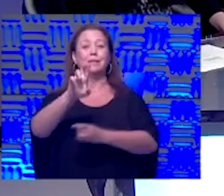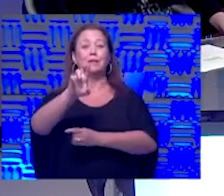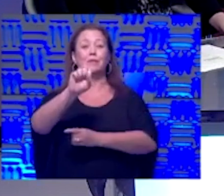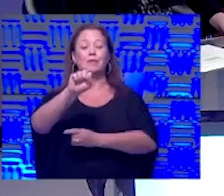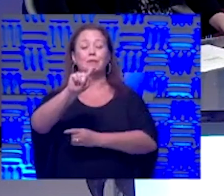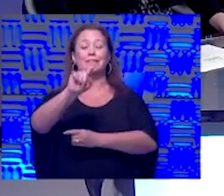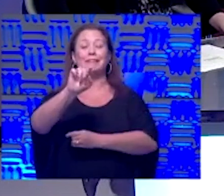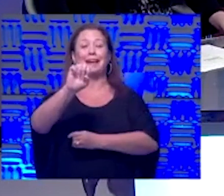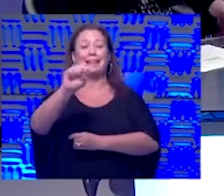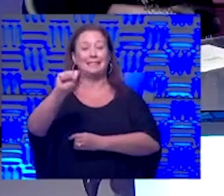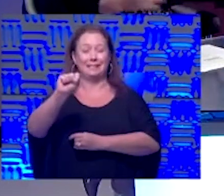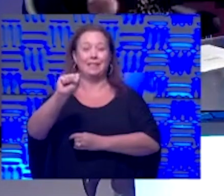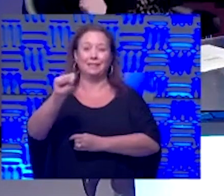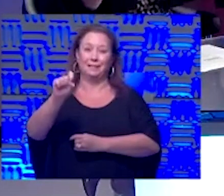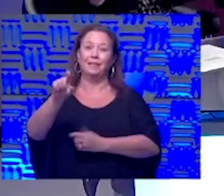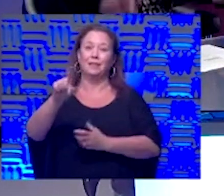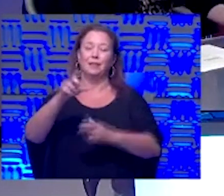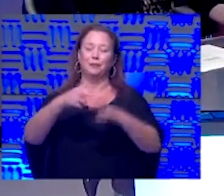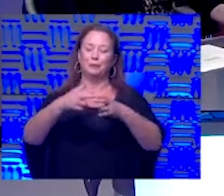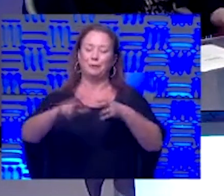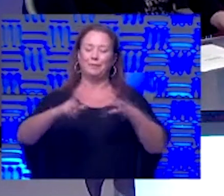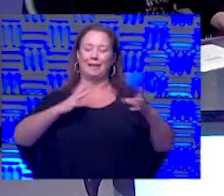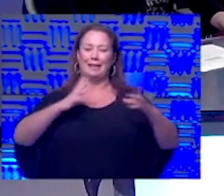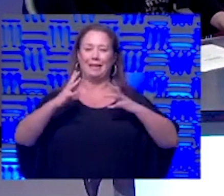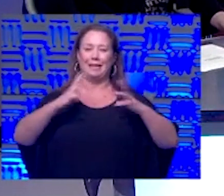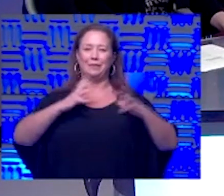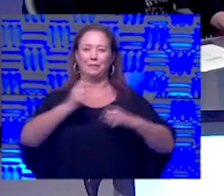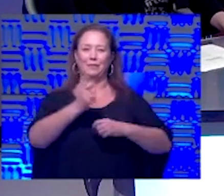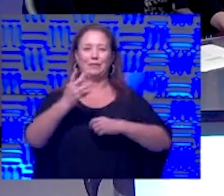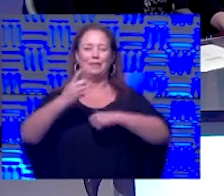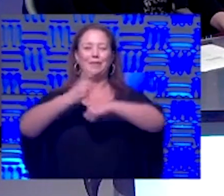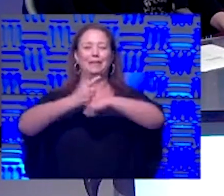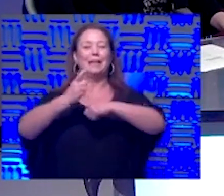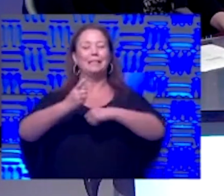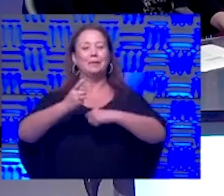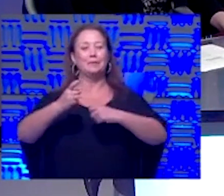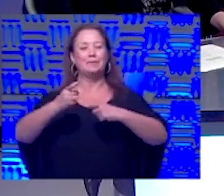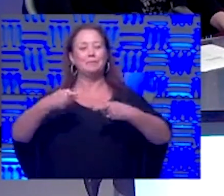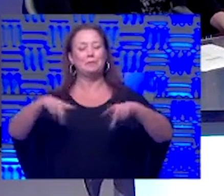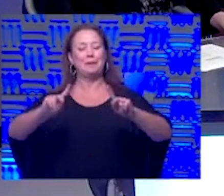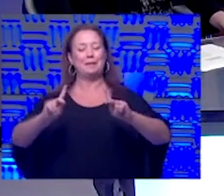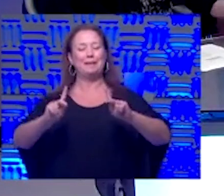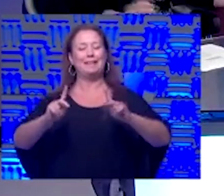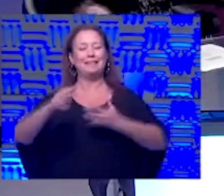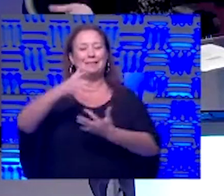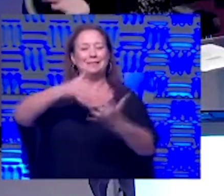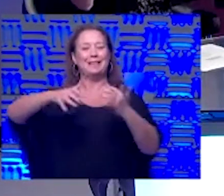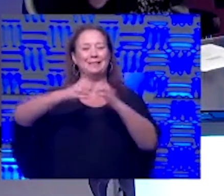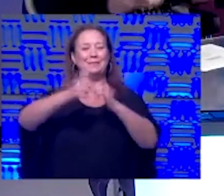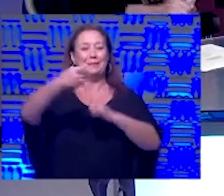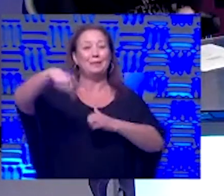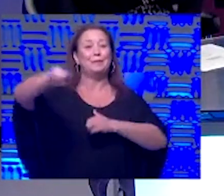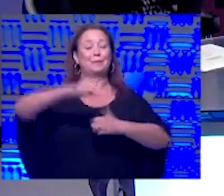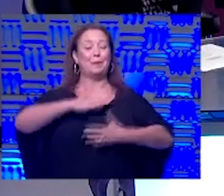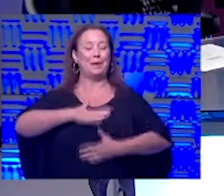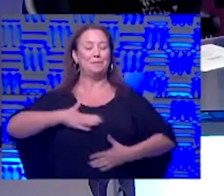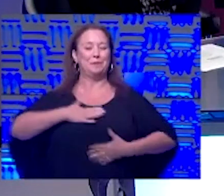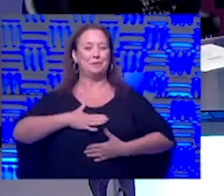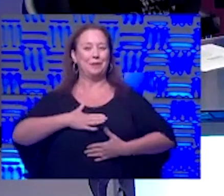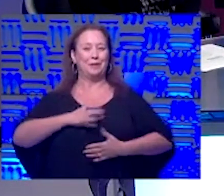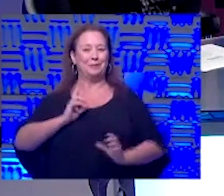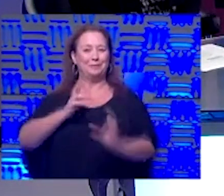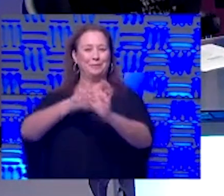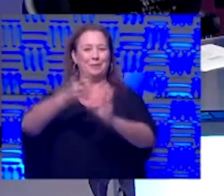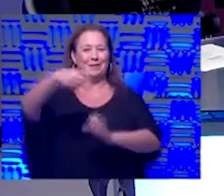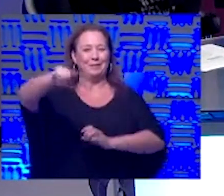a much needed, probably a much too short vacation for a couple of days, so he's letting me hang out here with all of you, so I appreciate you letting me